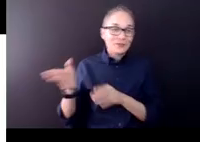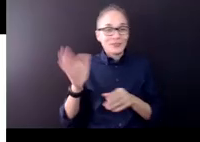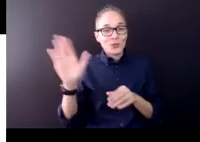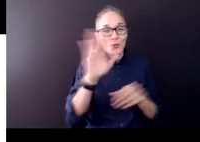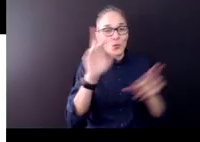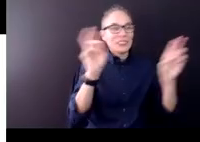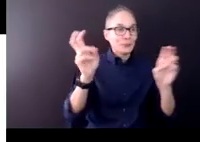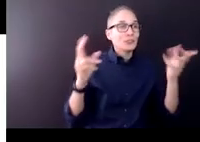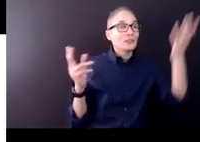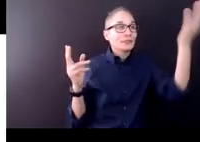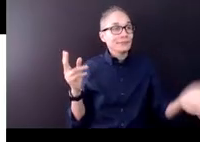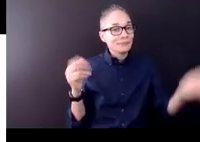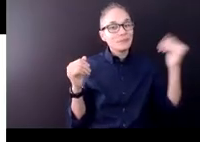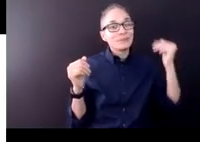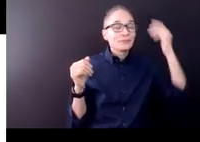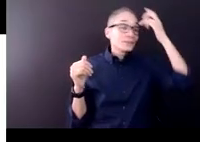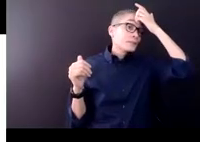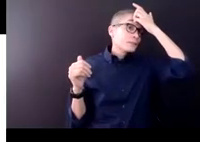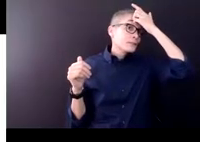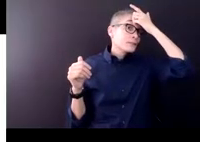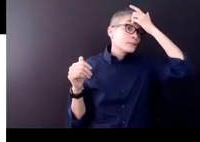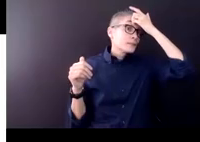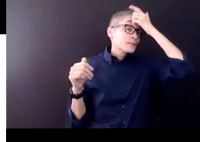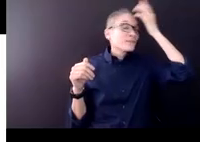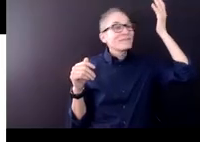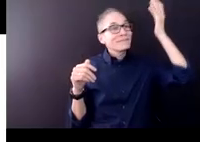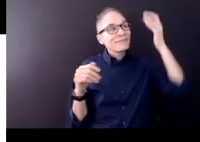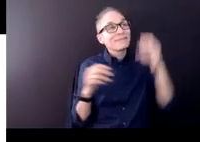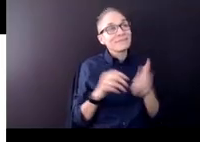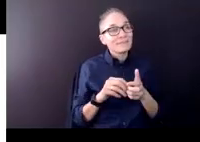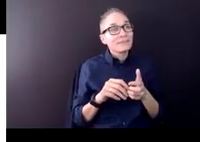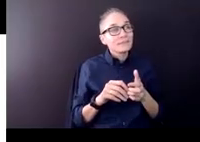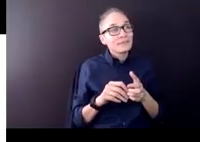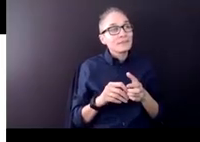subjects, um, you can give students